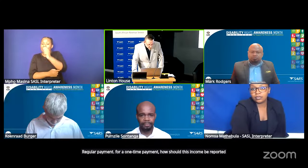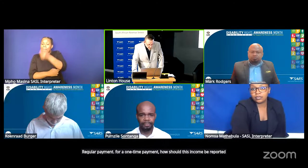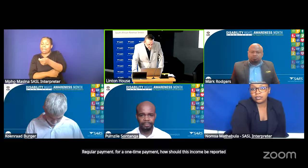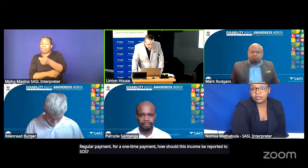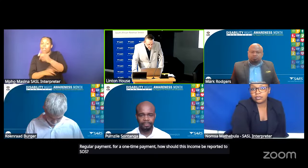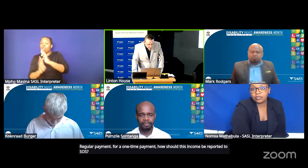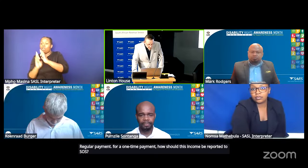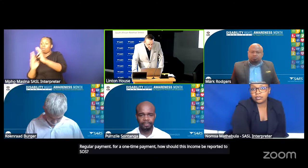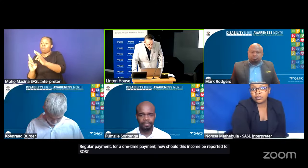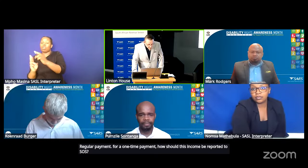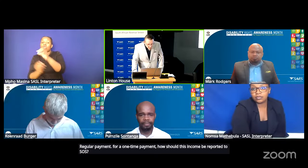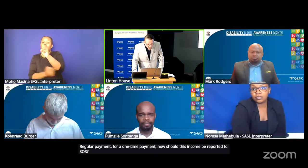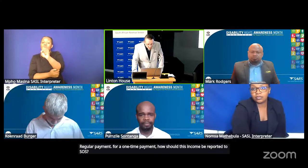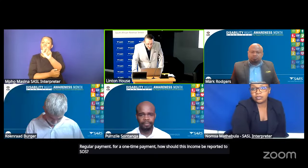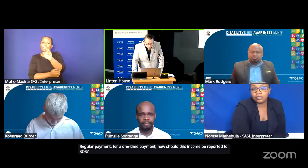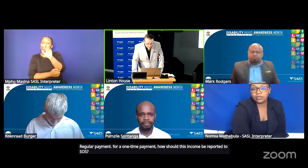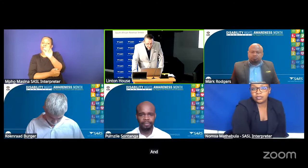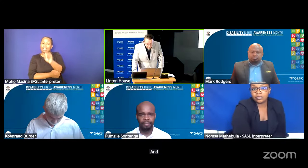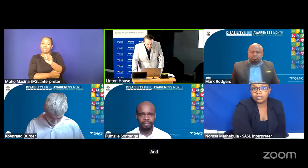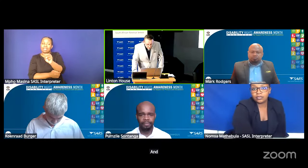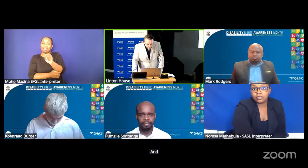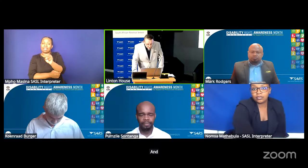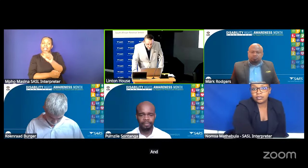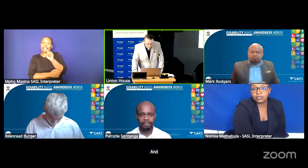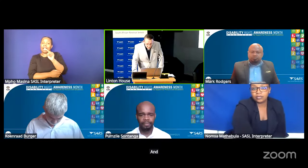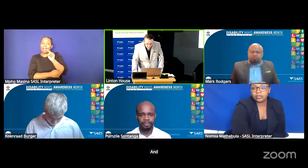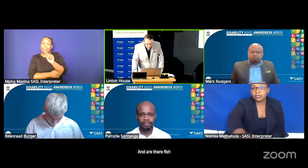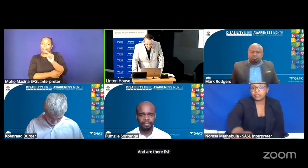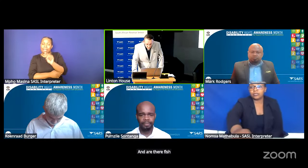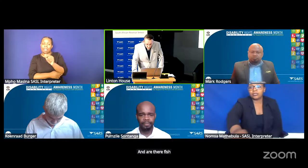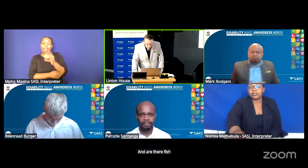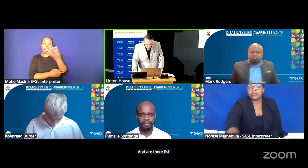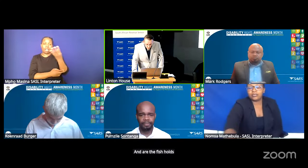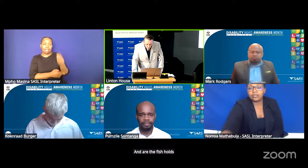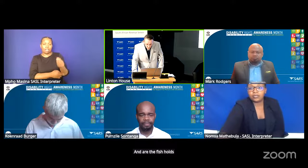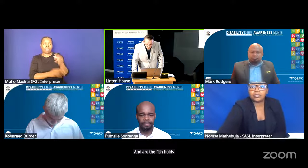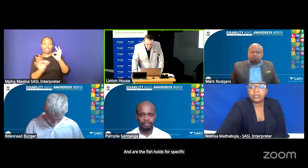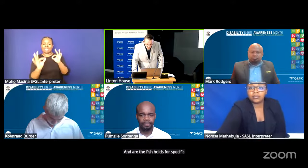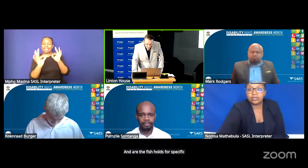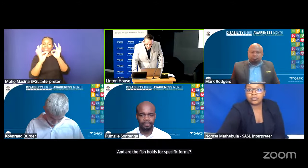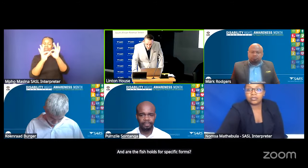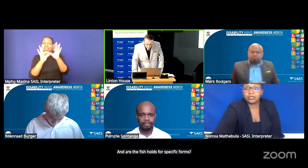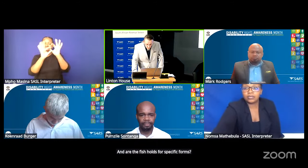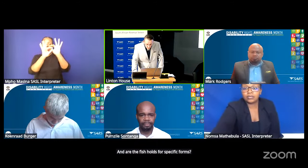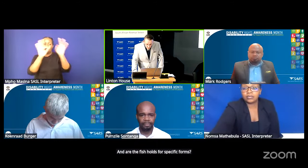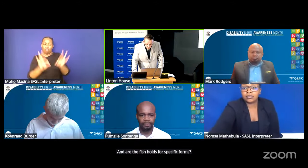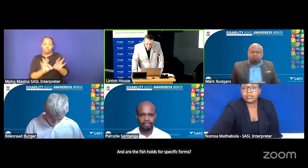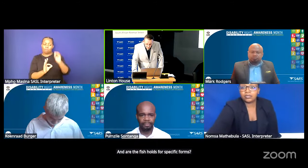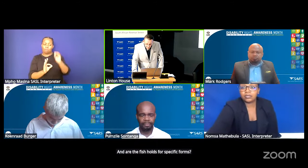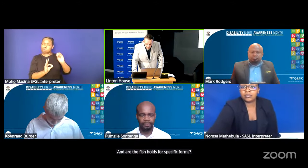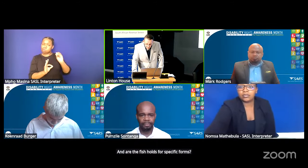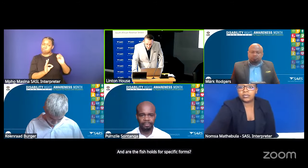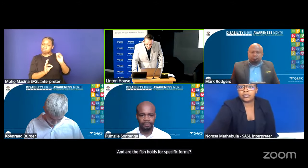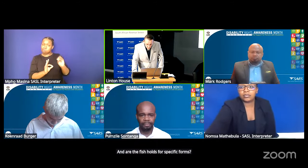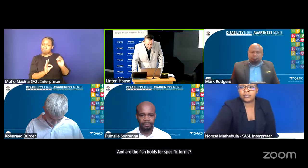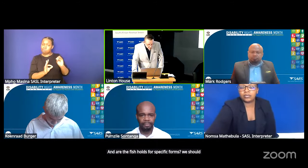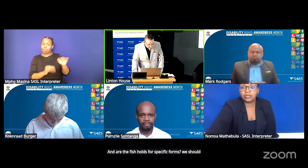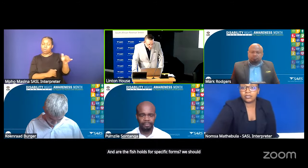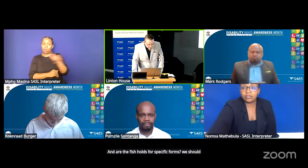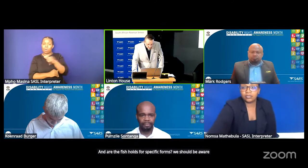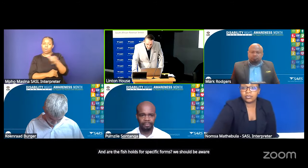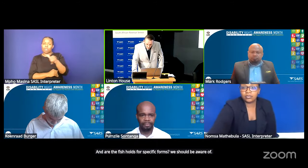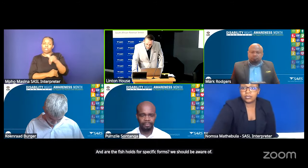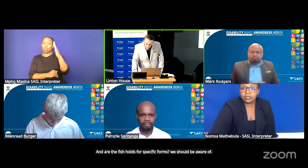SARS? And are there thresholds or specific forms we should be aware